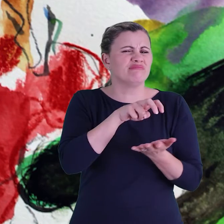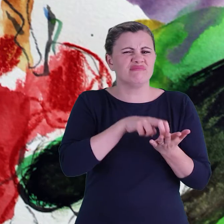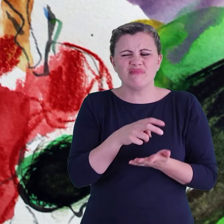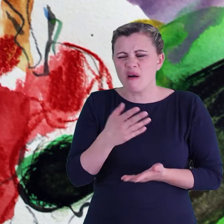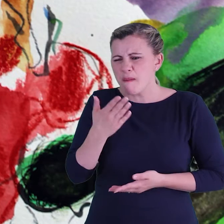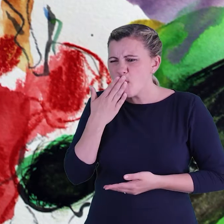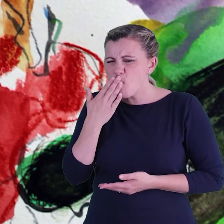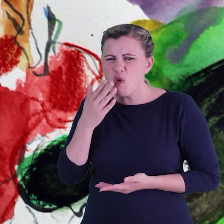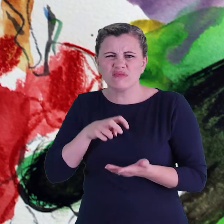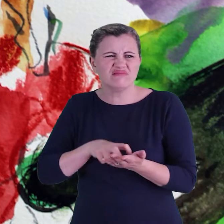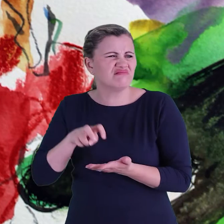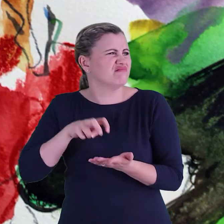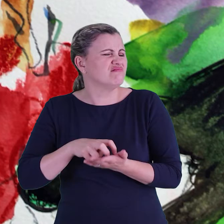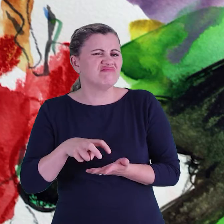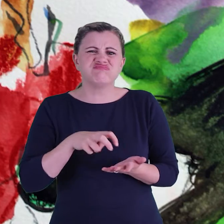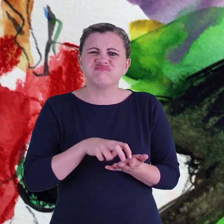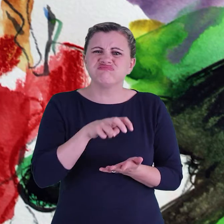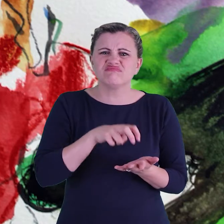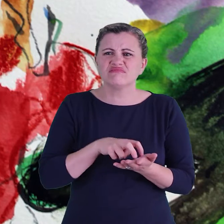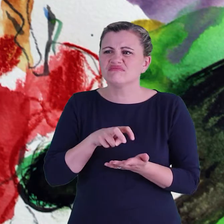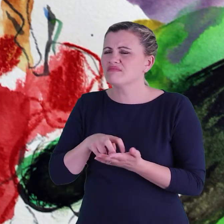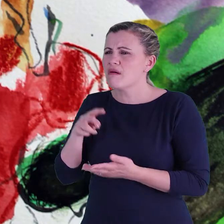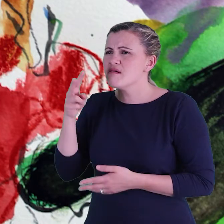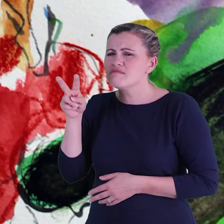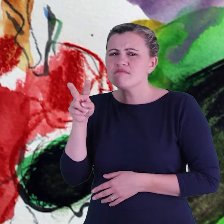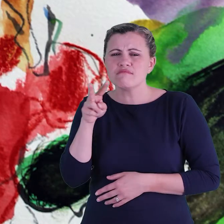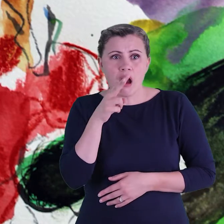girl called Goldilocks.